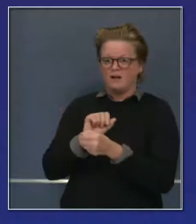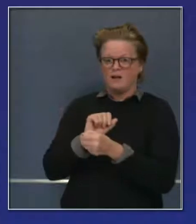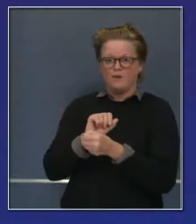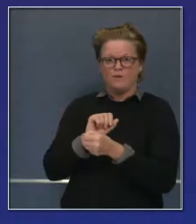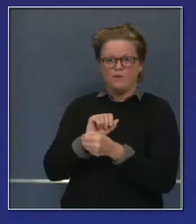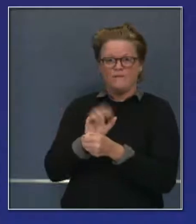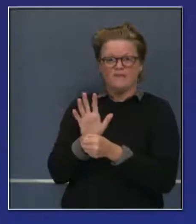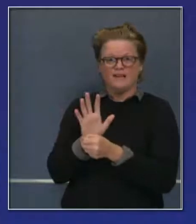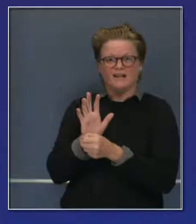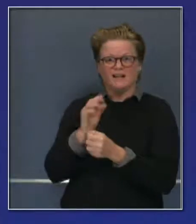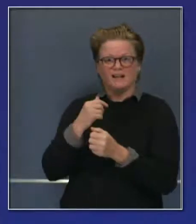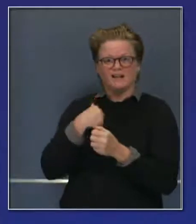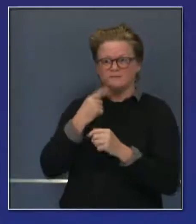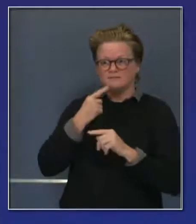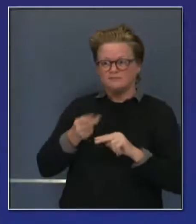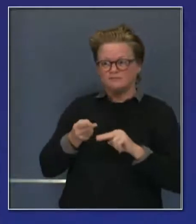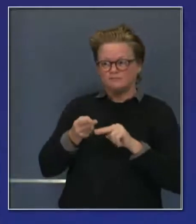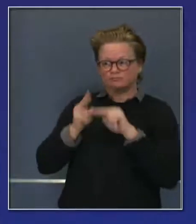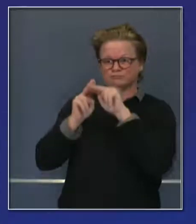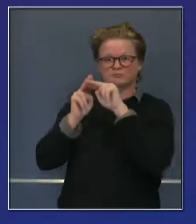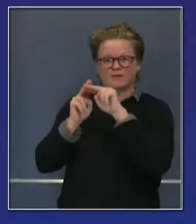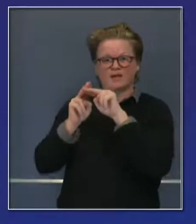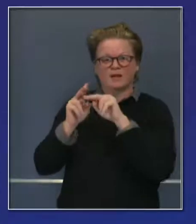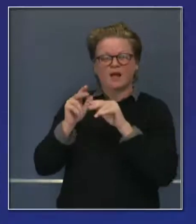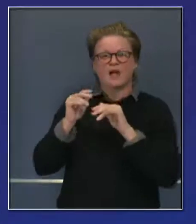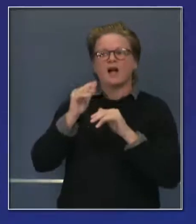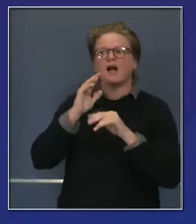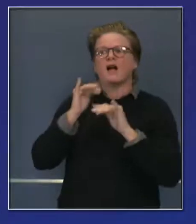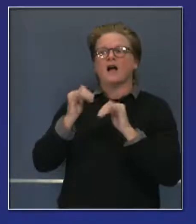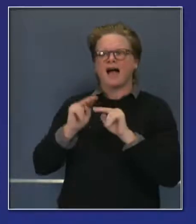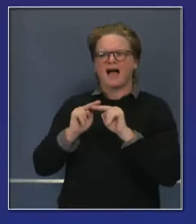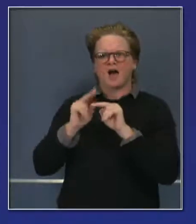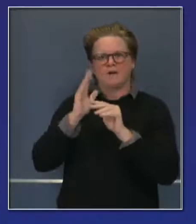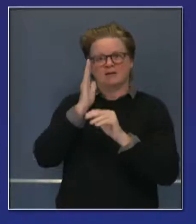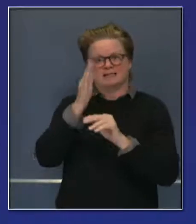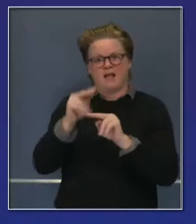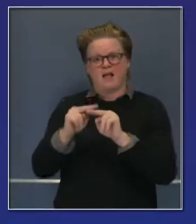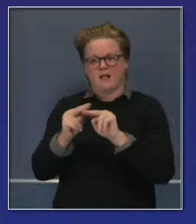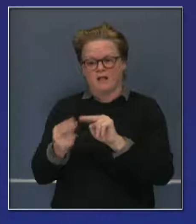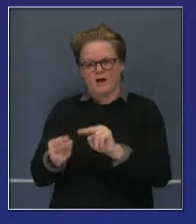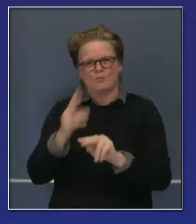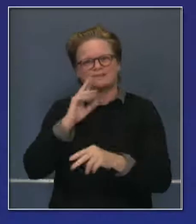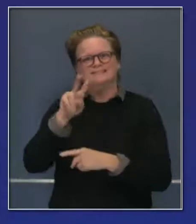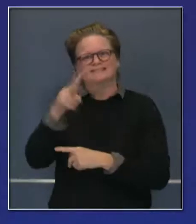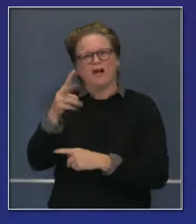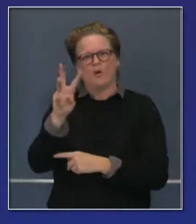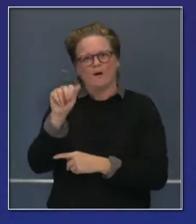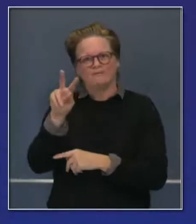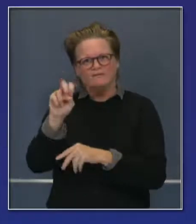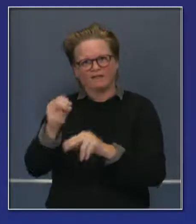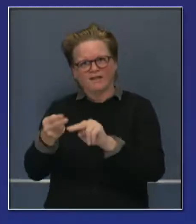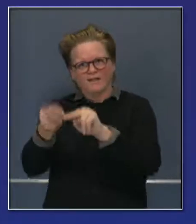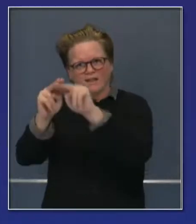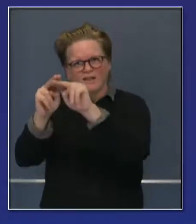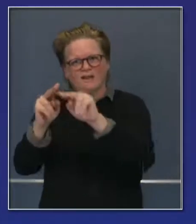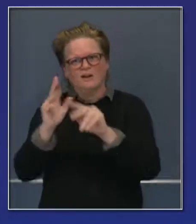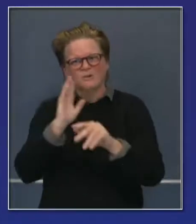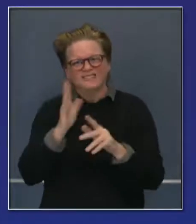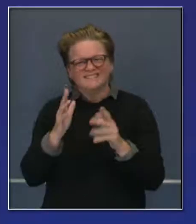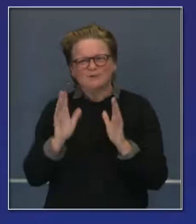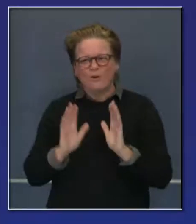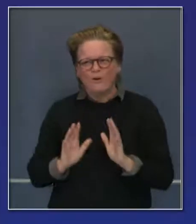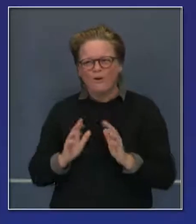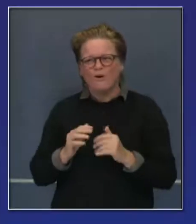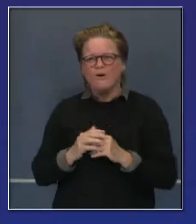America, where you're seeing record number of COVID transmissions, increase in ICUs and hospitalizations all across this country. Wear a